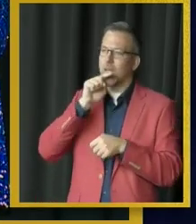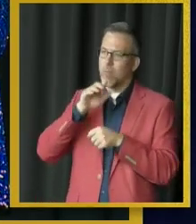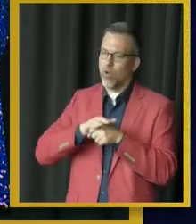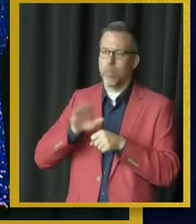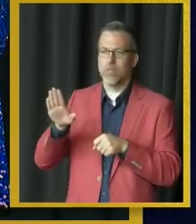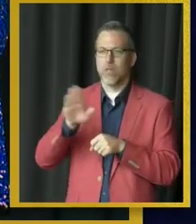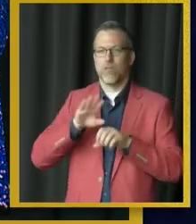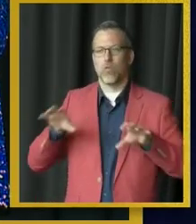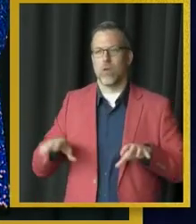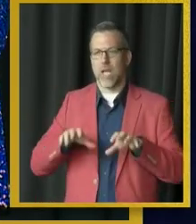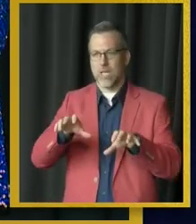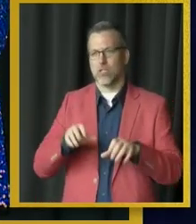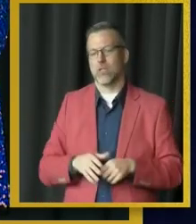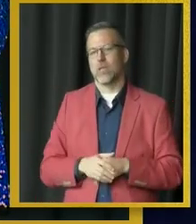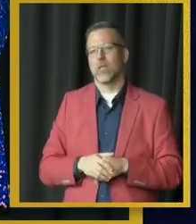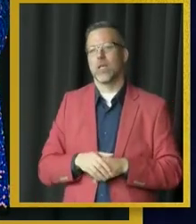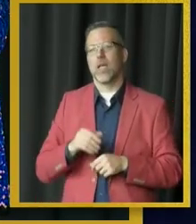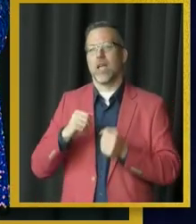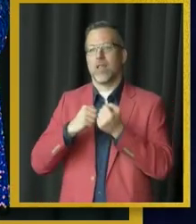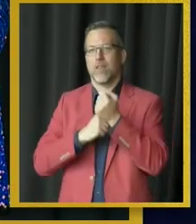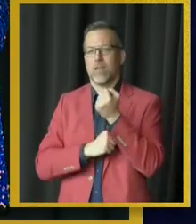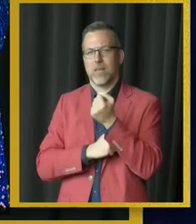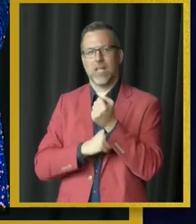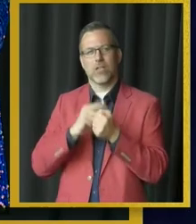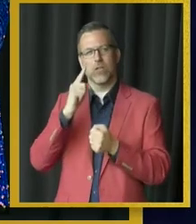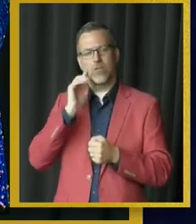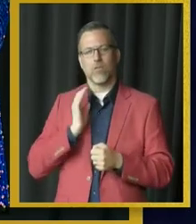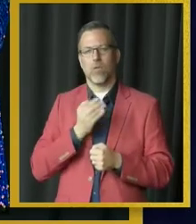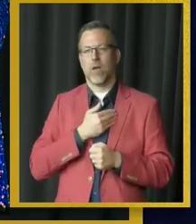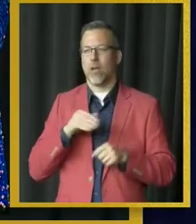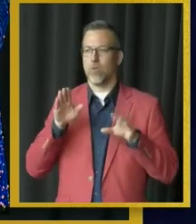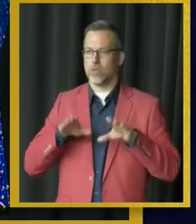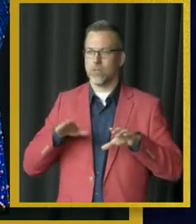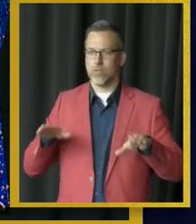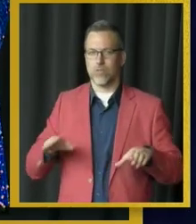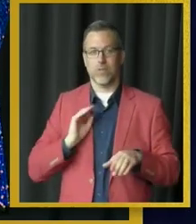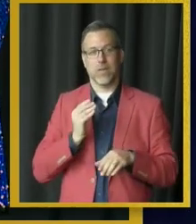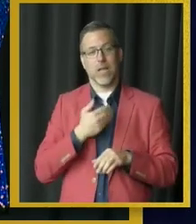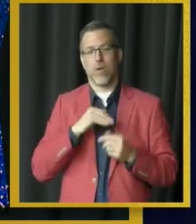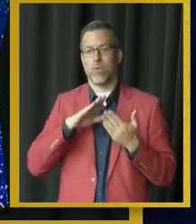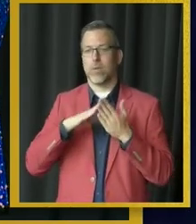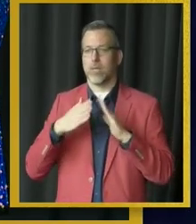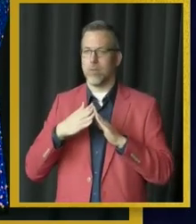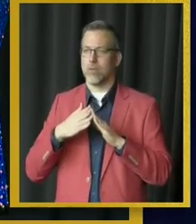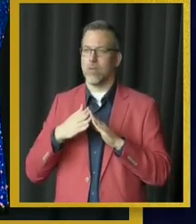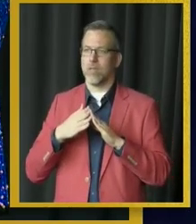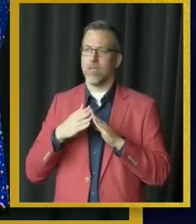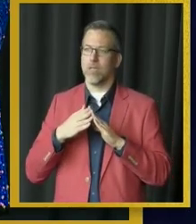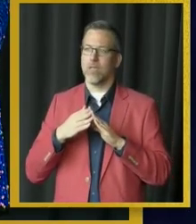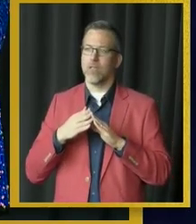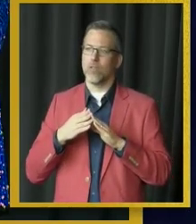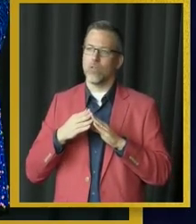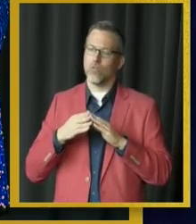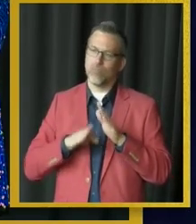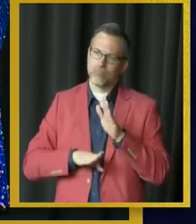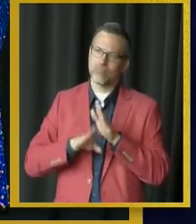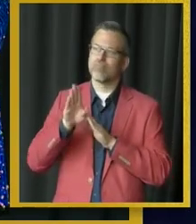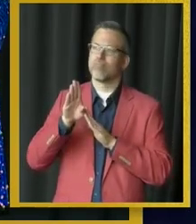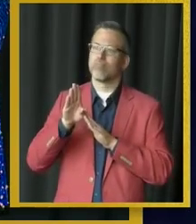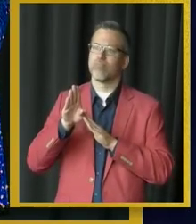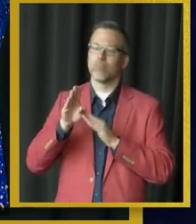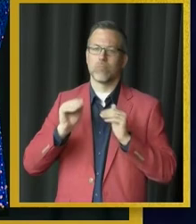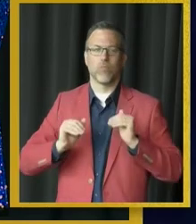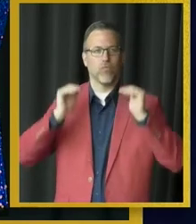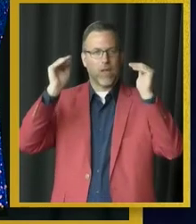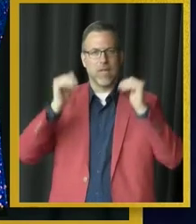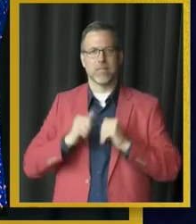action and a foundation for our children and our community to be able to rise from. Be the